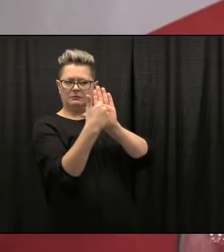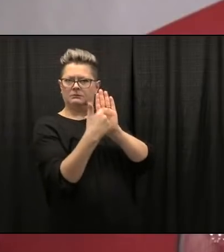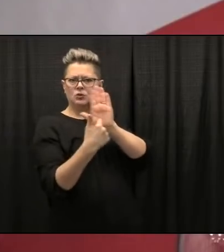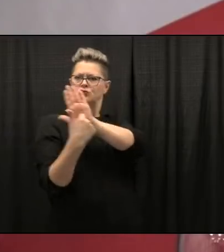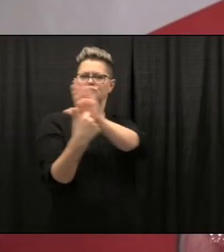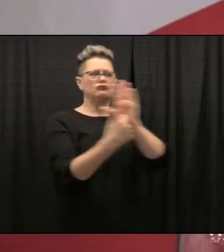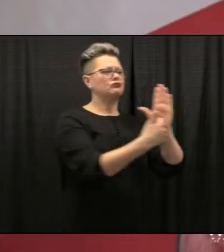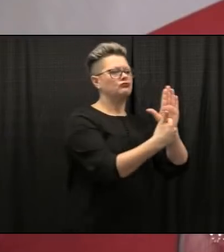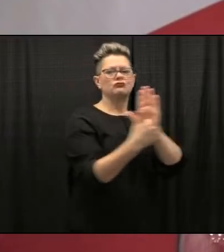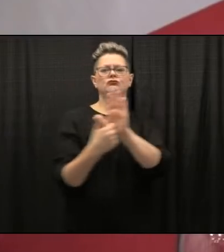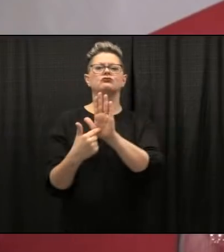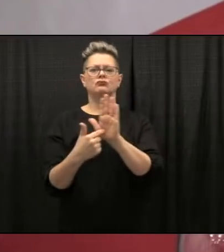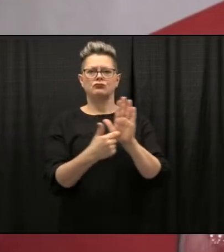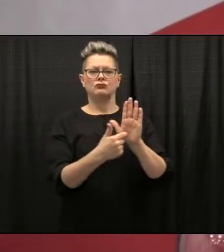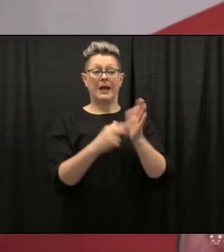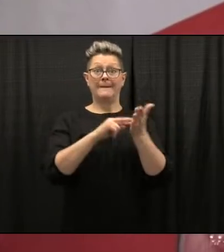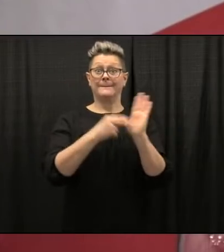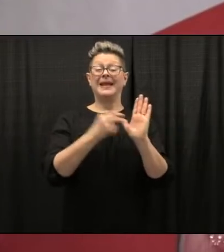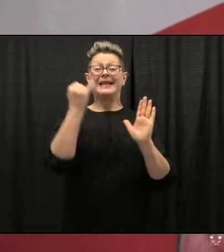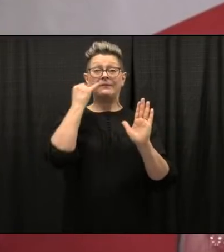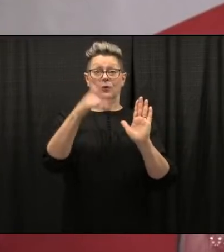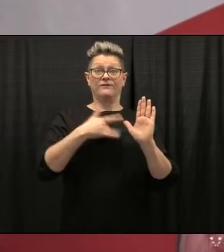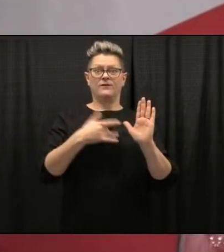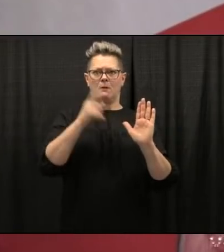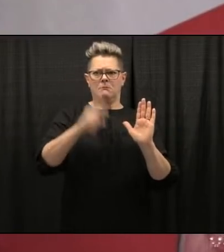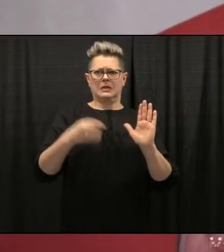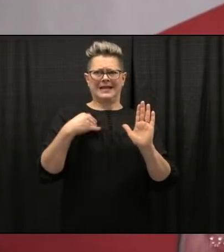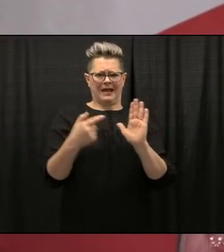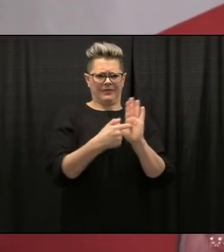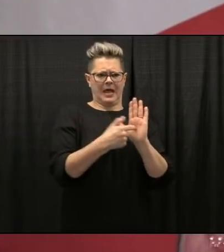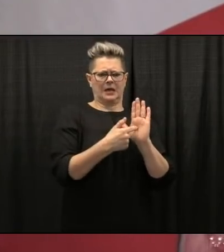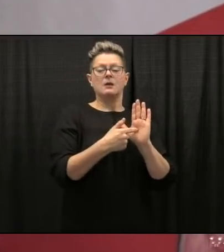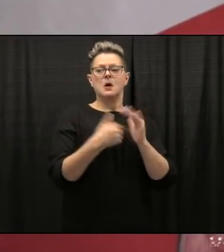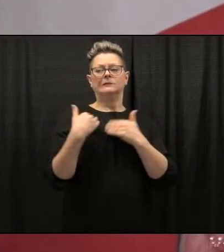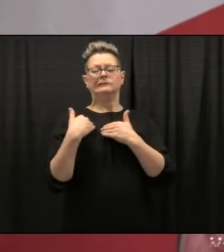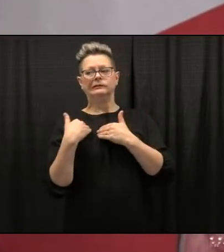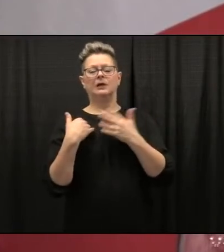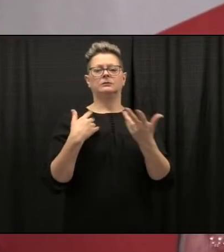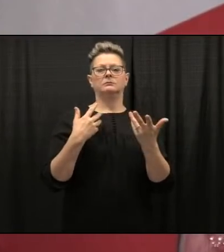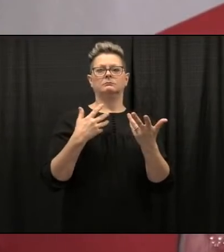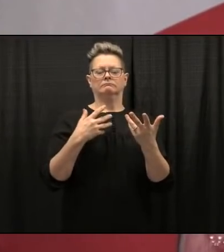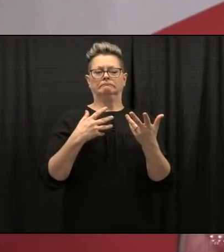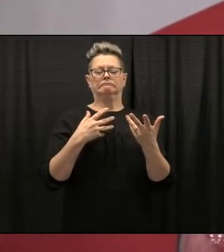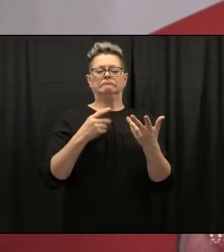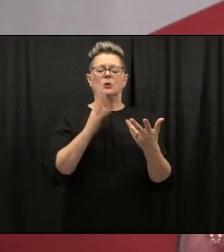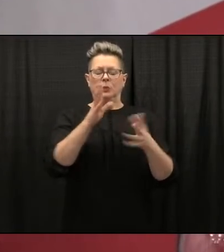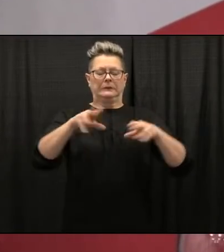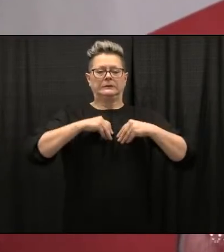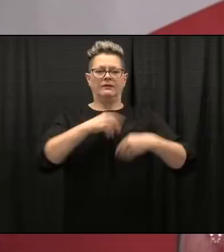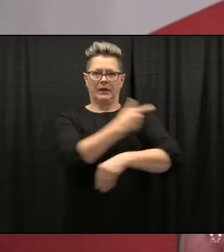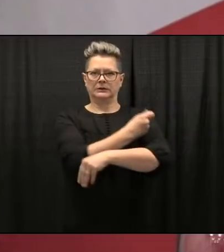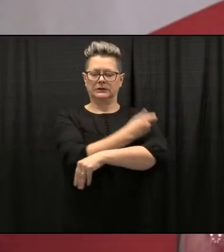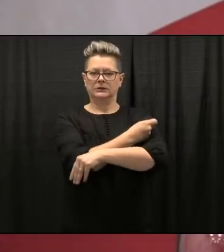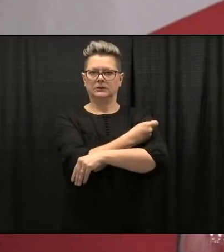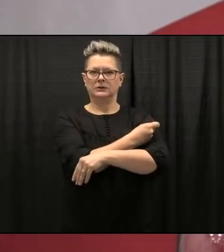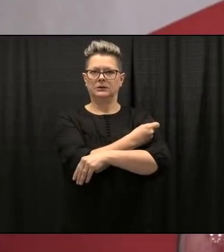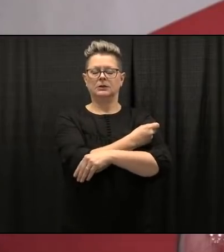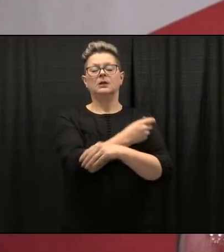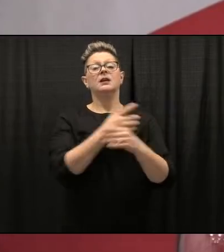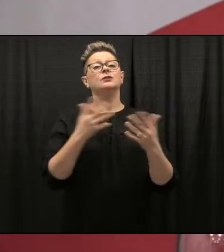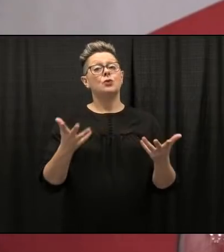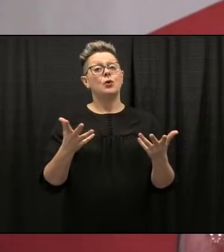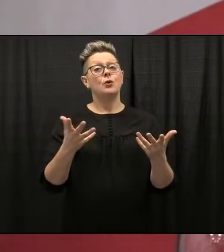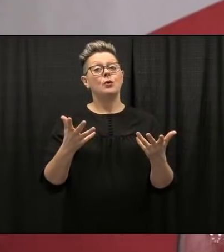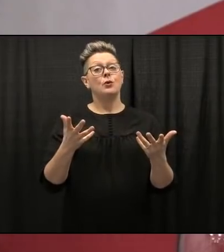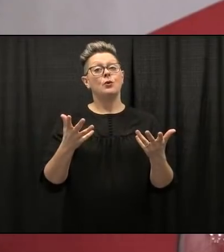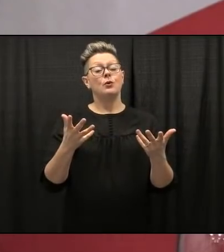encourage people to do the responsible thing from a public health perspective, and it has worked. We saw a significant bump